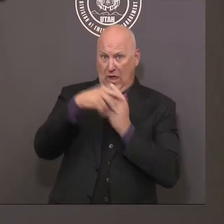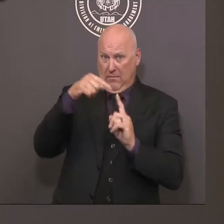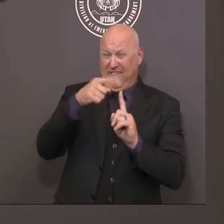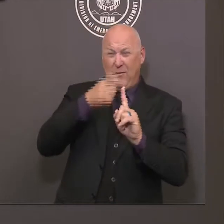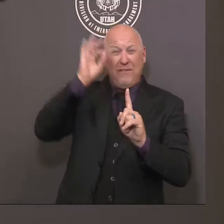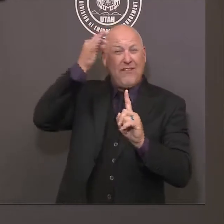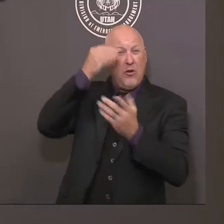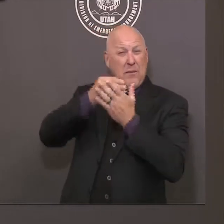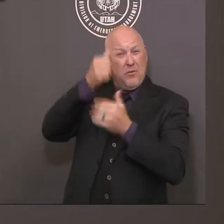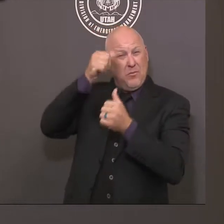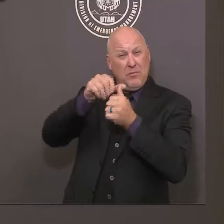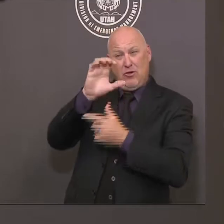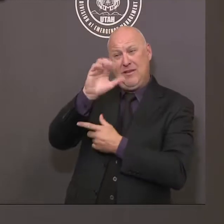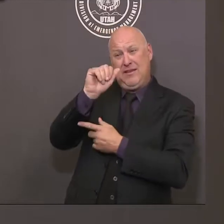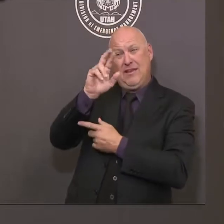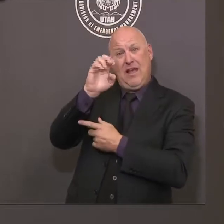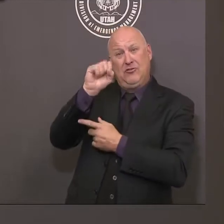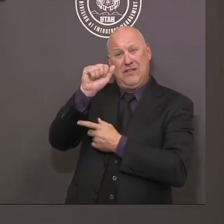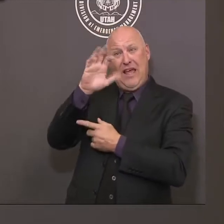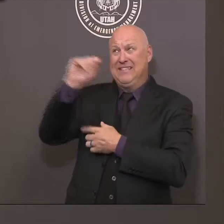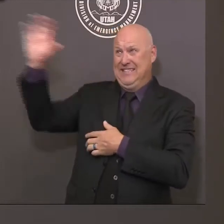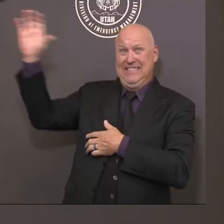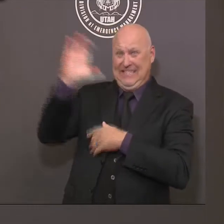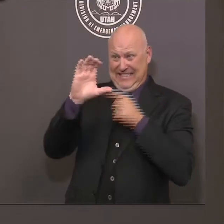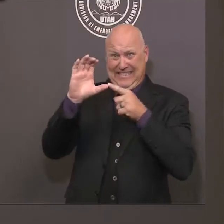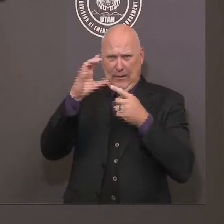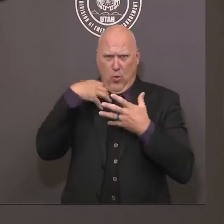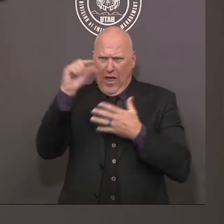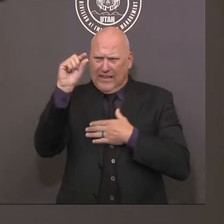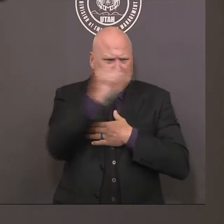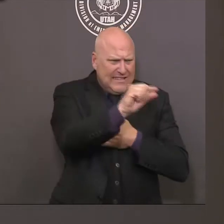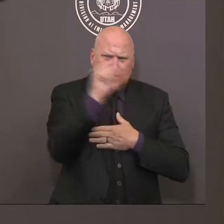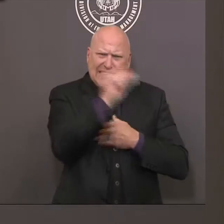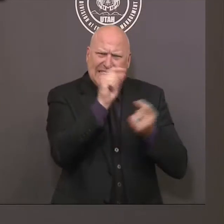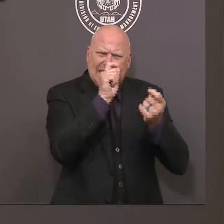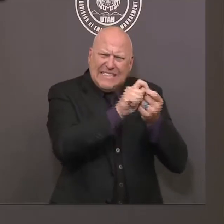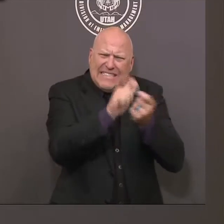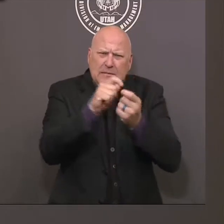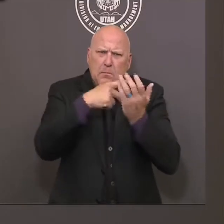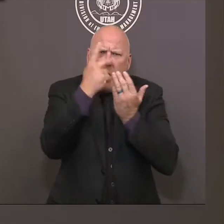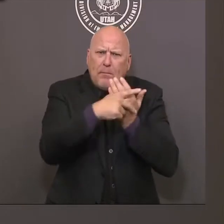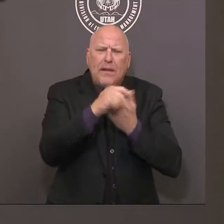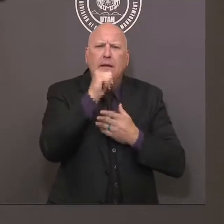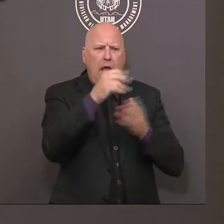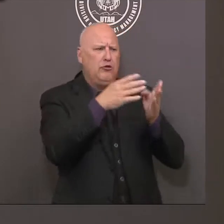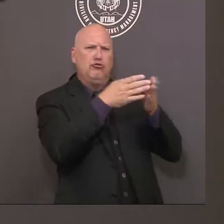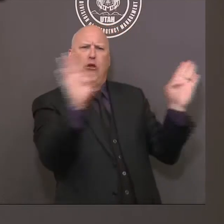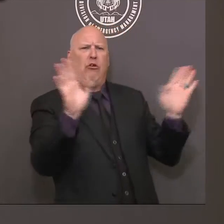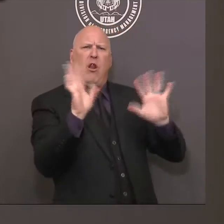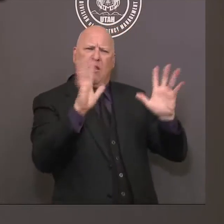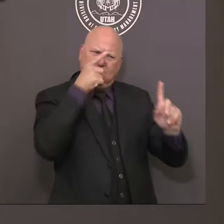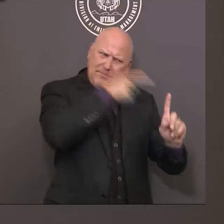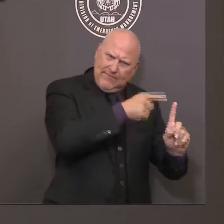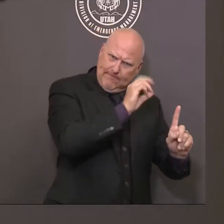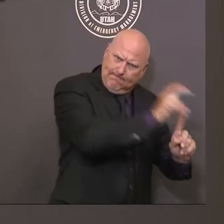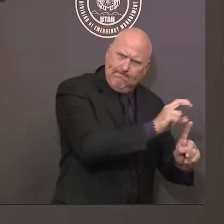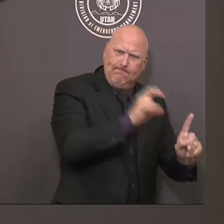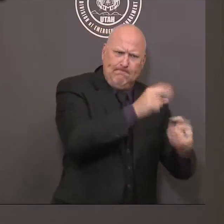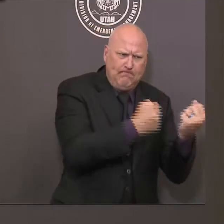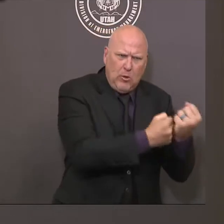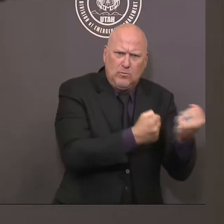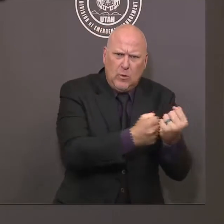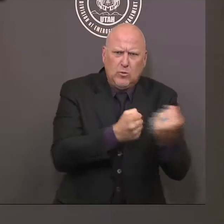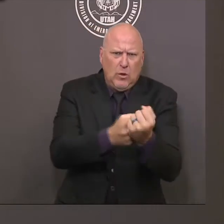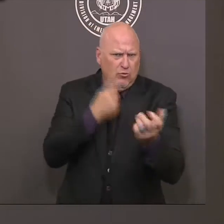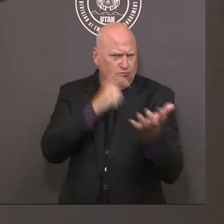special session. Central to Volume 4, though, and I can't overemphasize this enough, is the imperative that Utahns